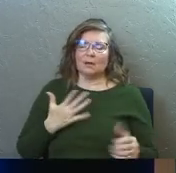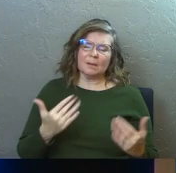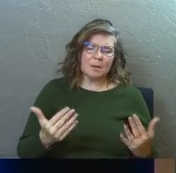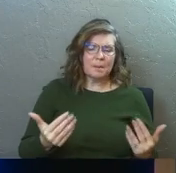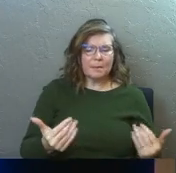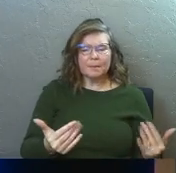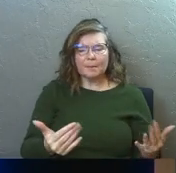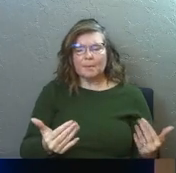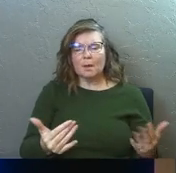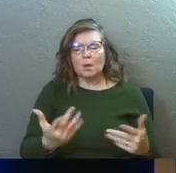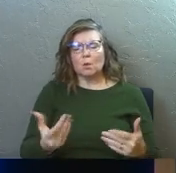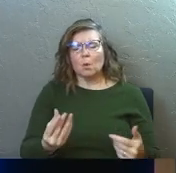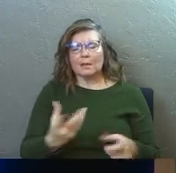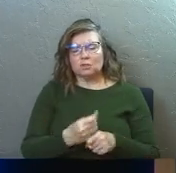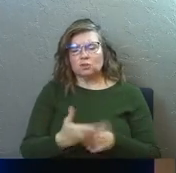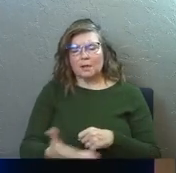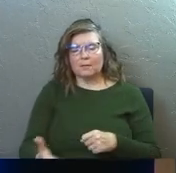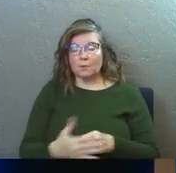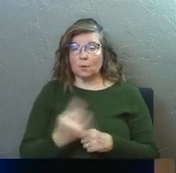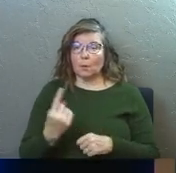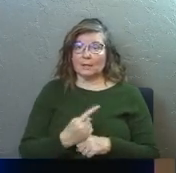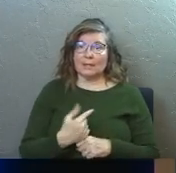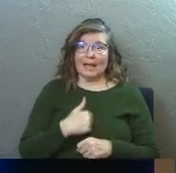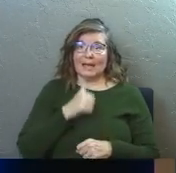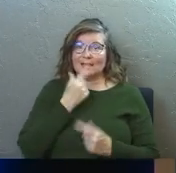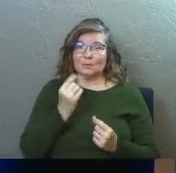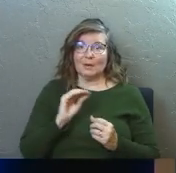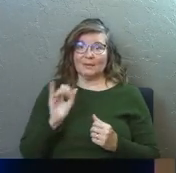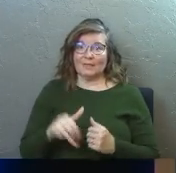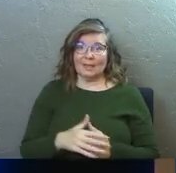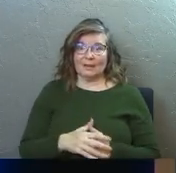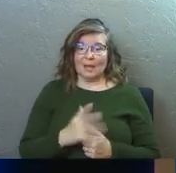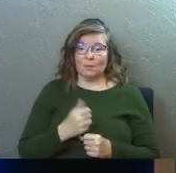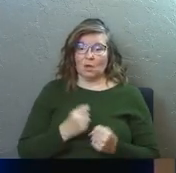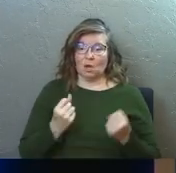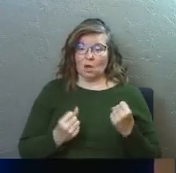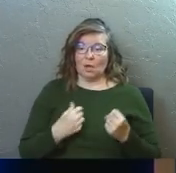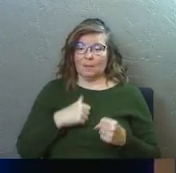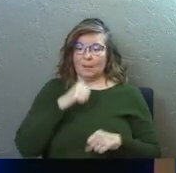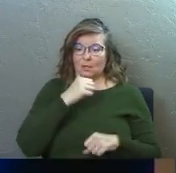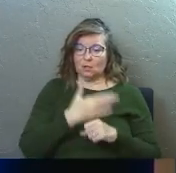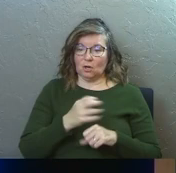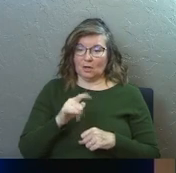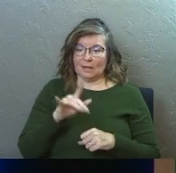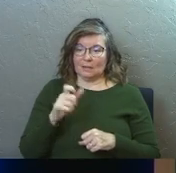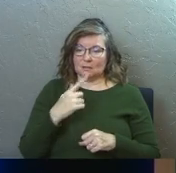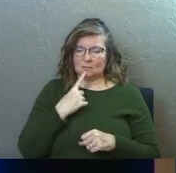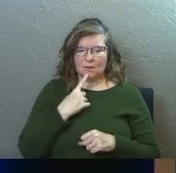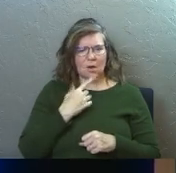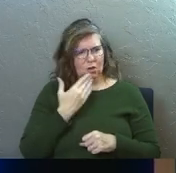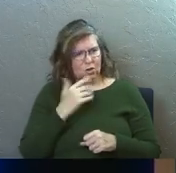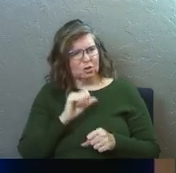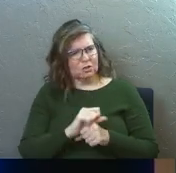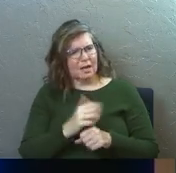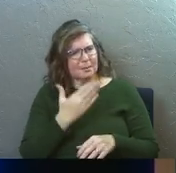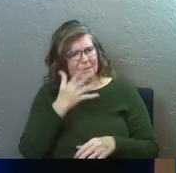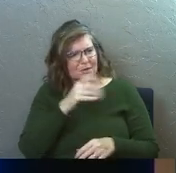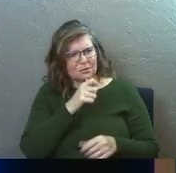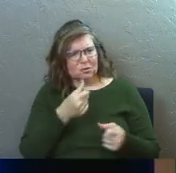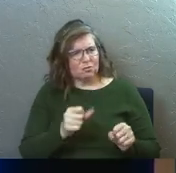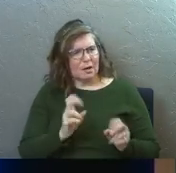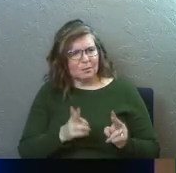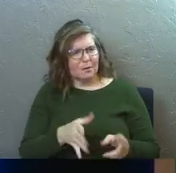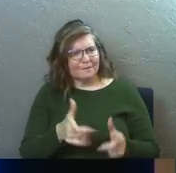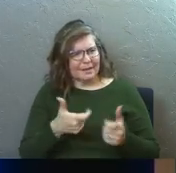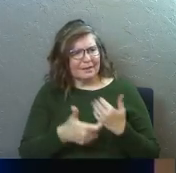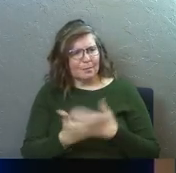like, all right, come on, we got to go. Let's go. Get your stuff. Get your stuff. Well, one day I didn't do any of that. And we got in the car and my daughter Ellie, as we get in, she goes, good job, daddy. You didn't try to